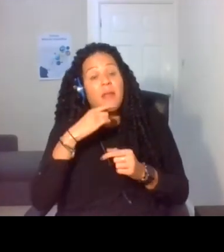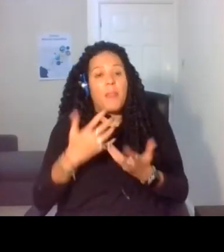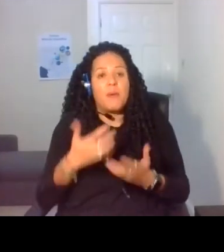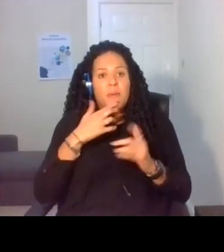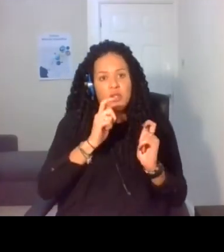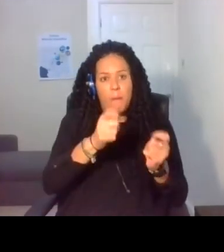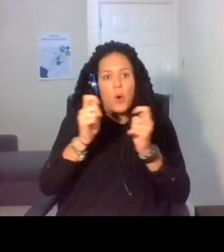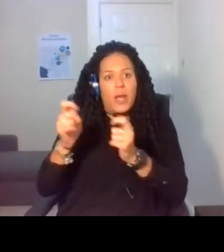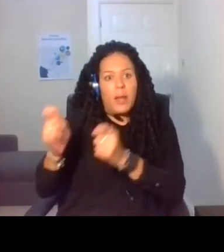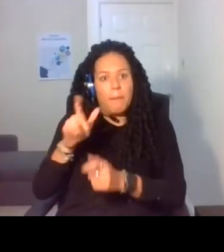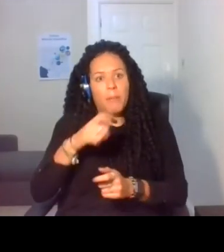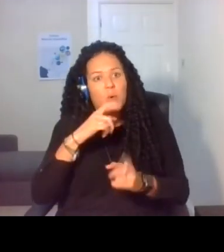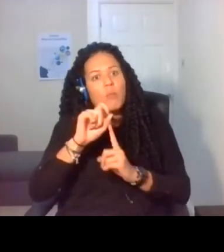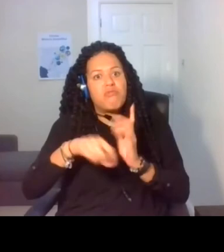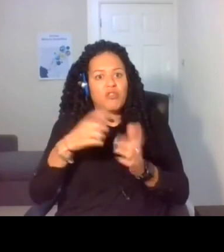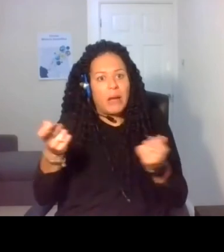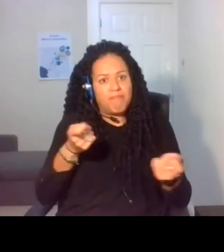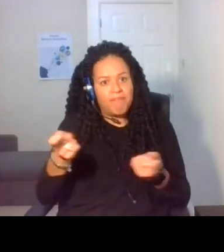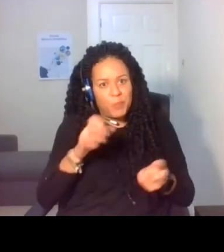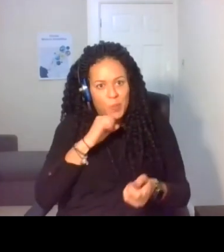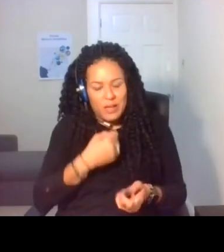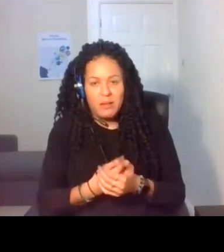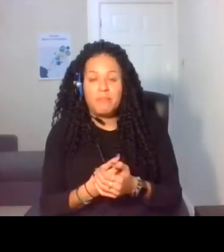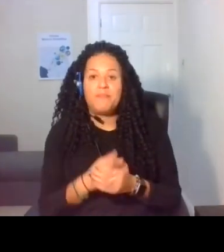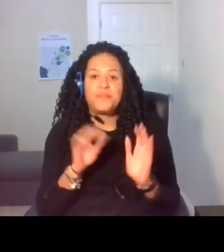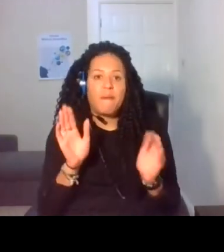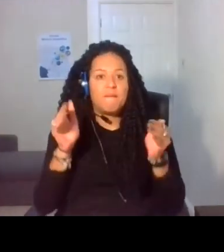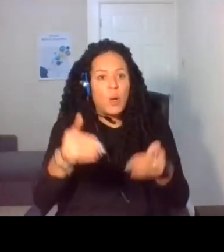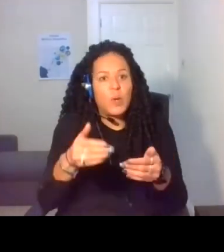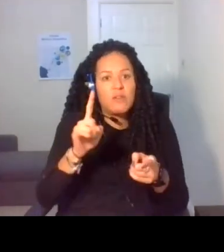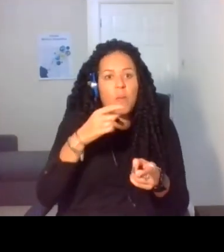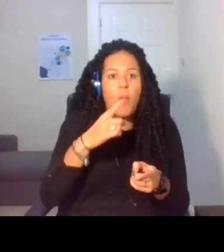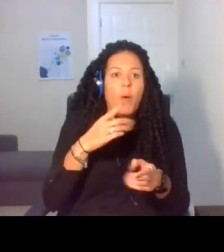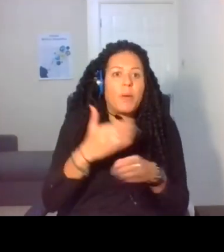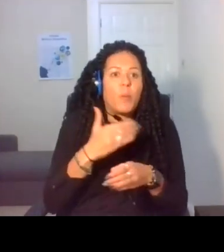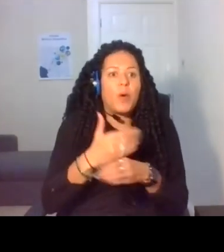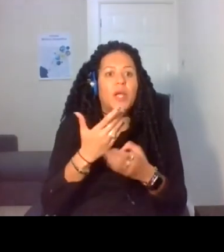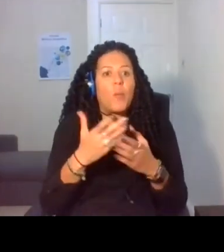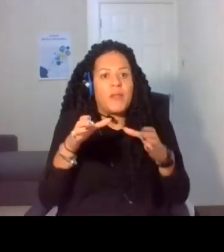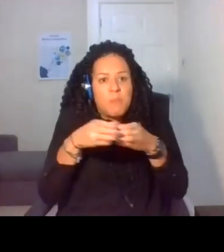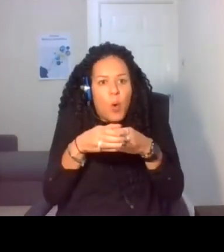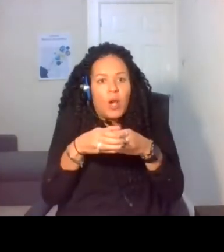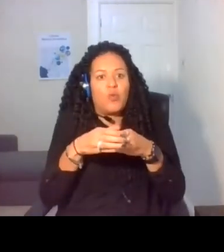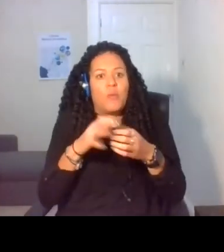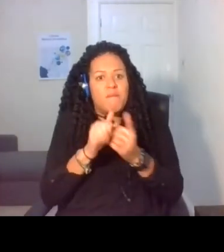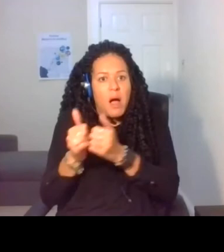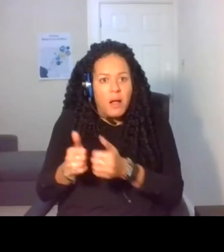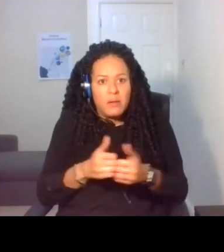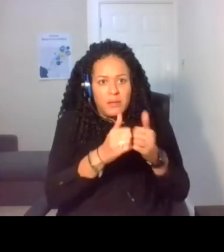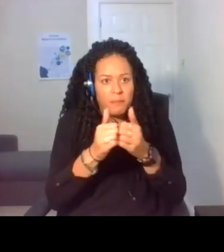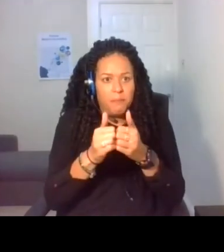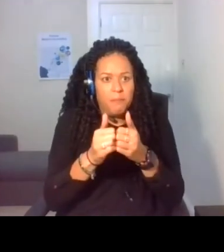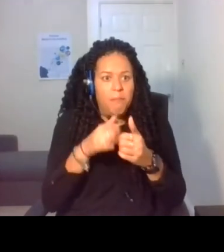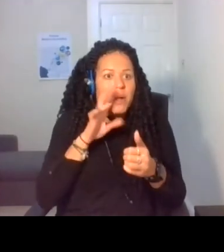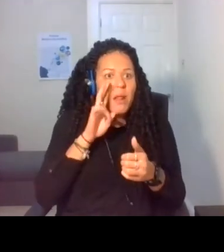the people who are going to take this project forward. And the focus now is going to be working on with a smaller group of partners, but particularly looking